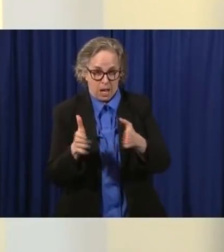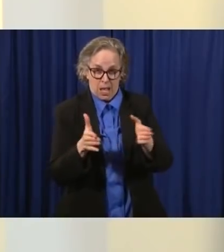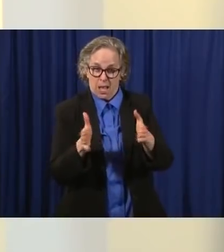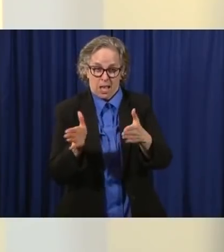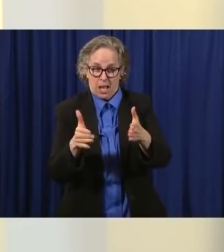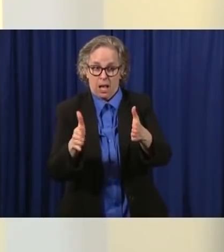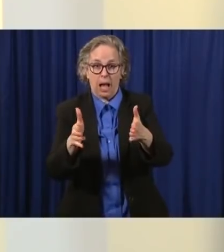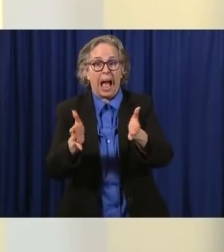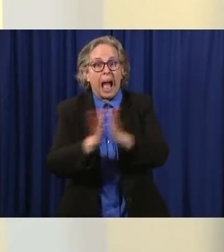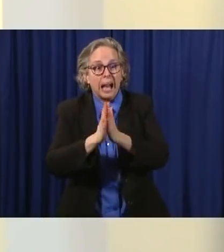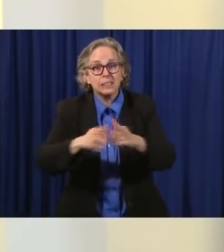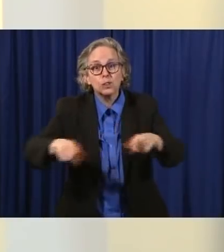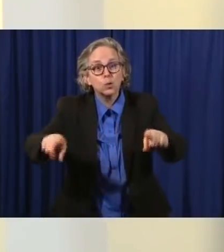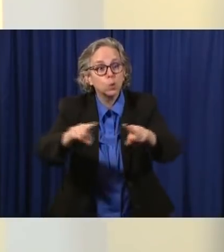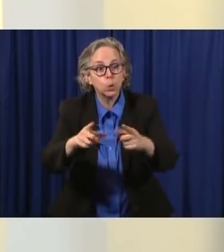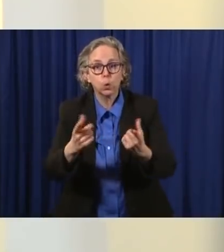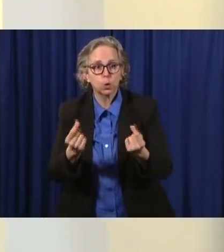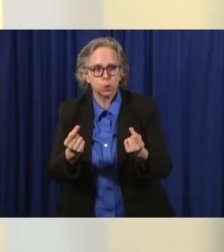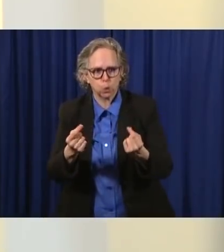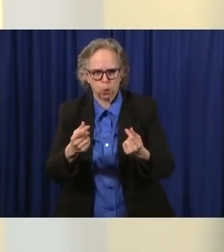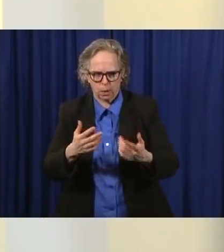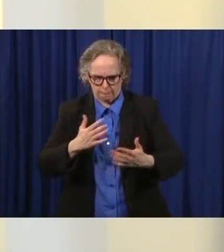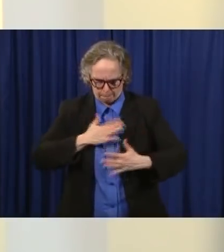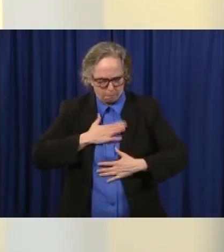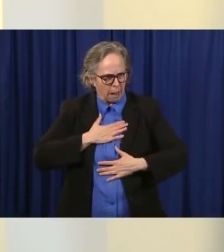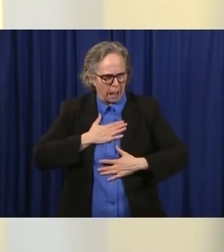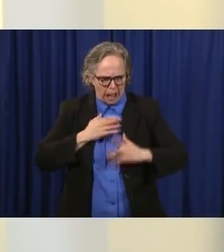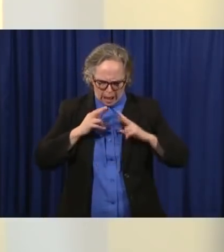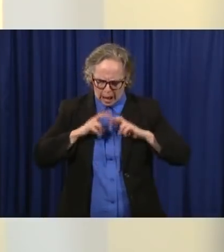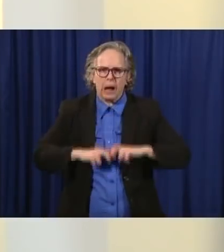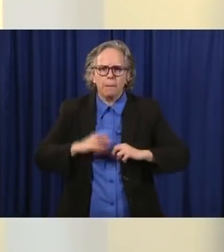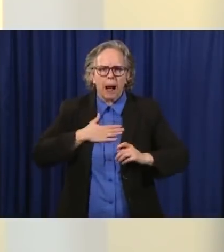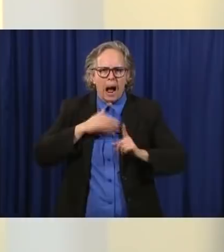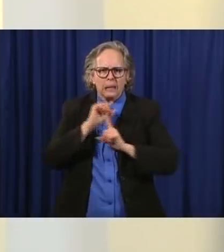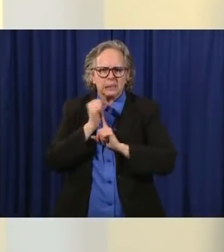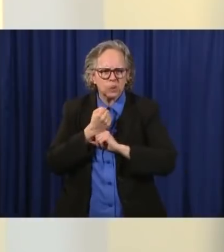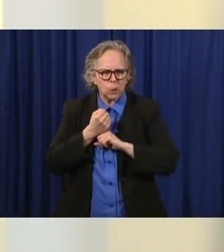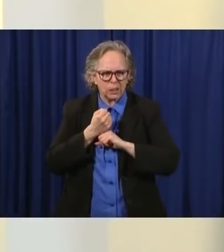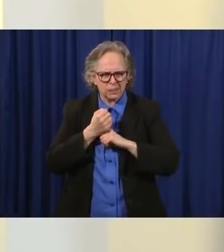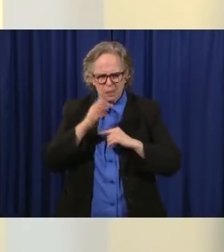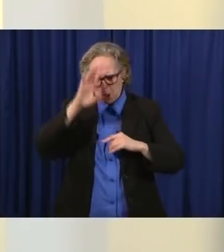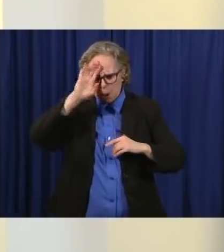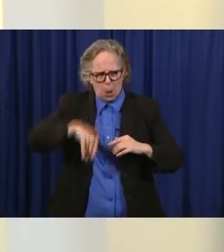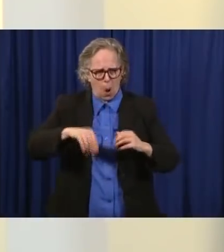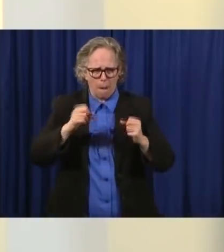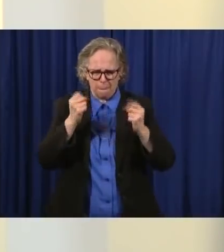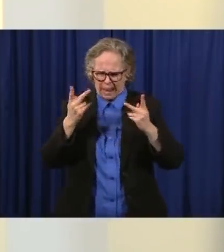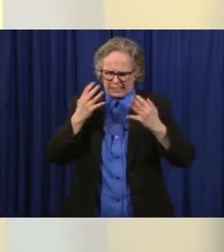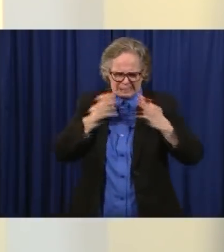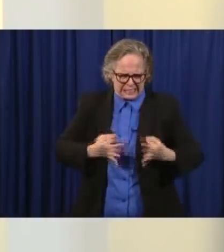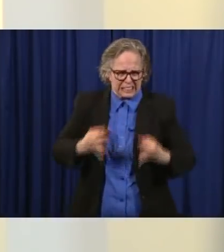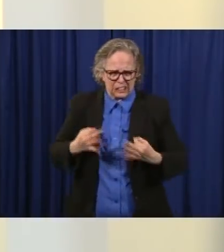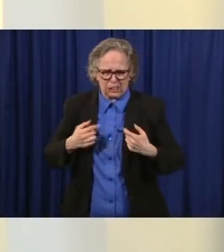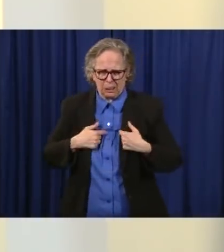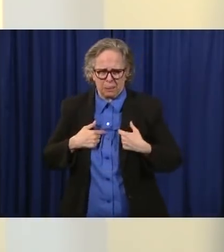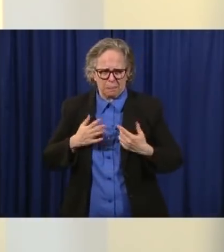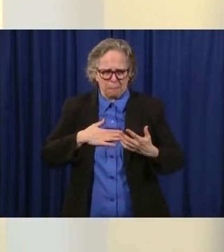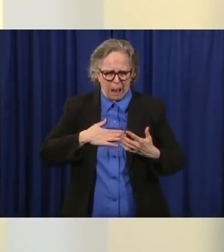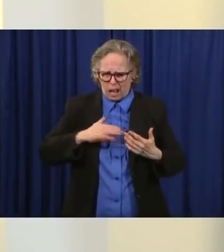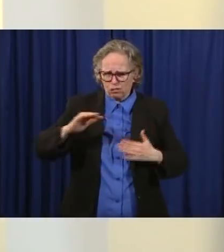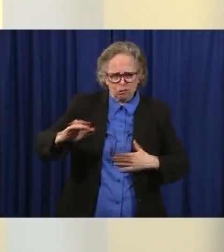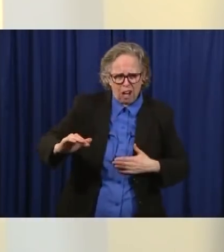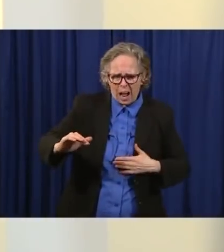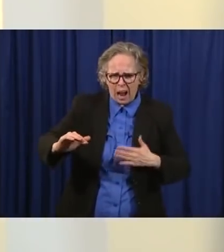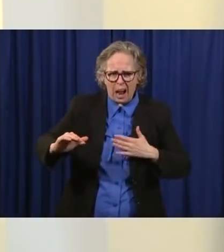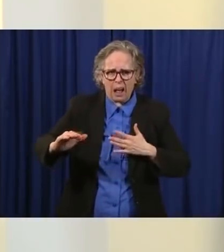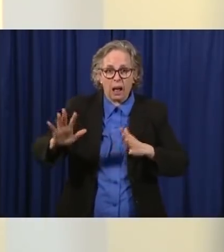really look at your situation. I realize there are 1,000 difficult decisions you're making. You might have a child who has asthma at home, and you're worried about